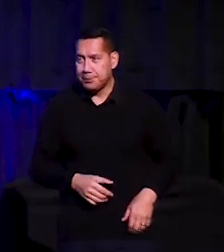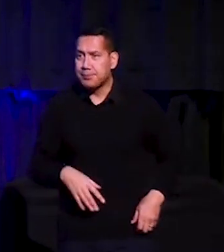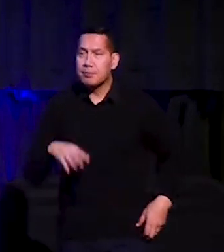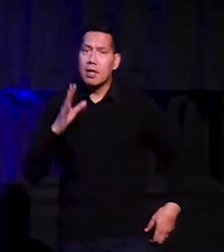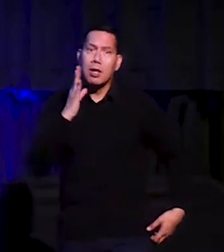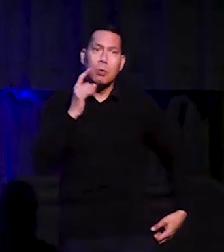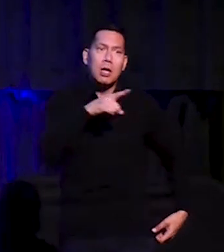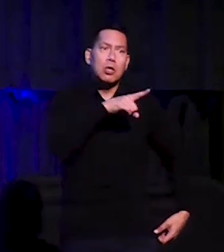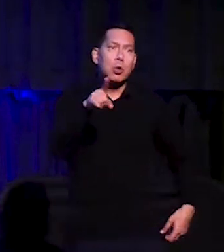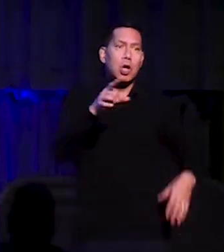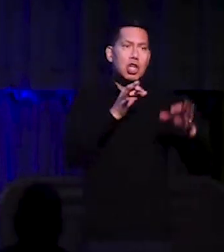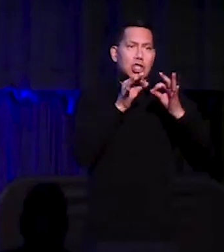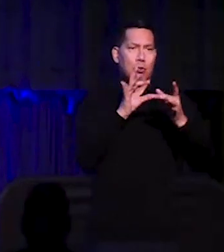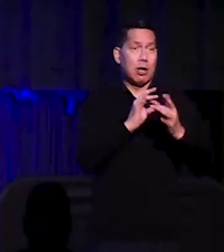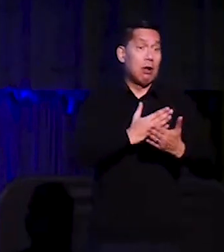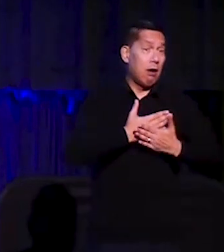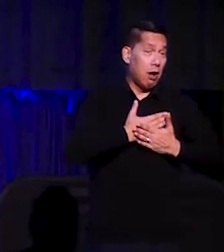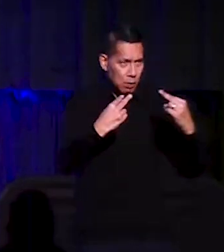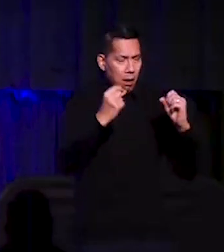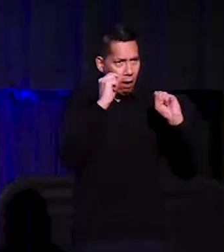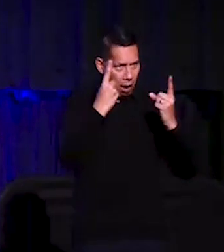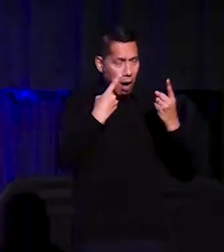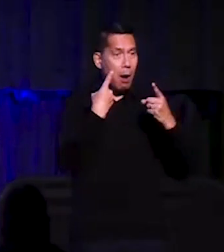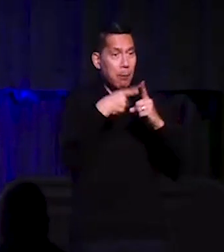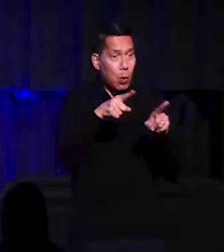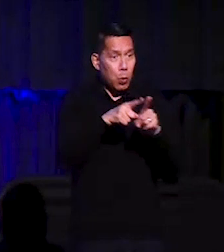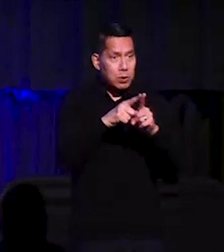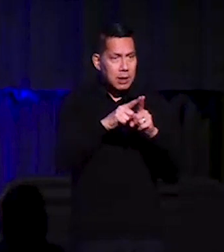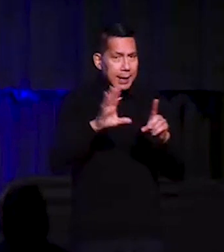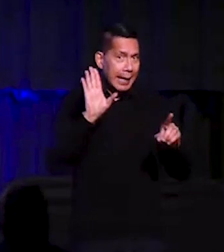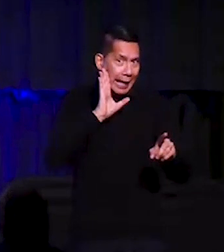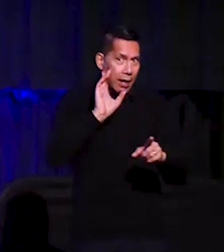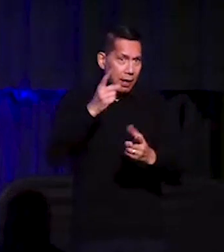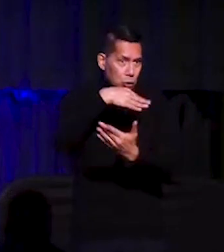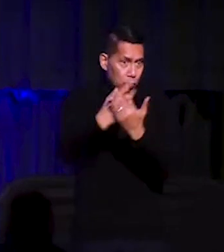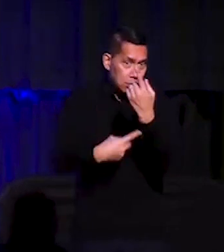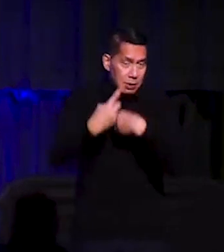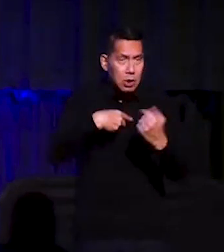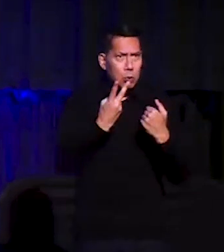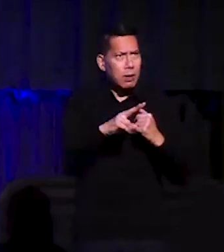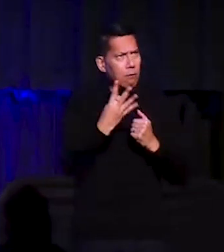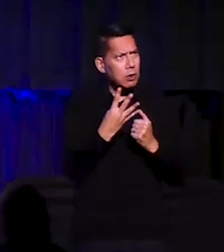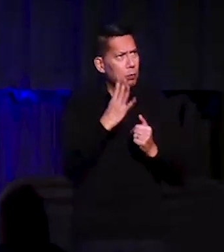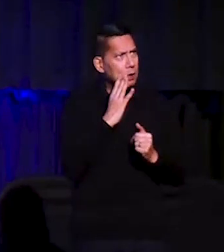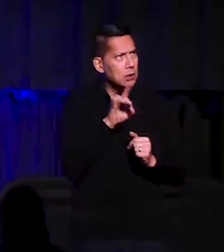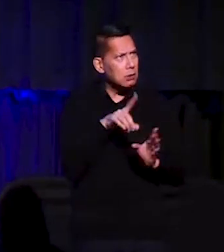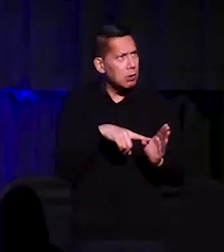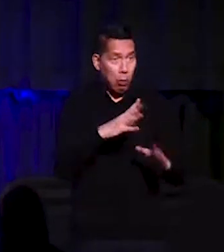happened when you design with love, design with empathy, and listen. 2014, I don't know, 10 years ago? Yes, that's 10 years ago,